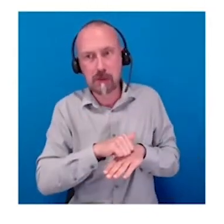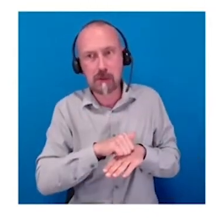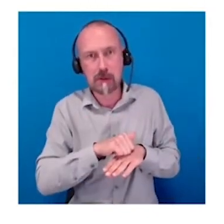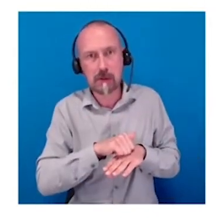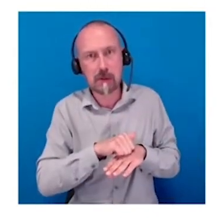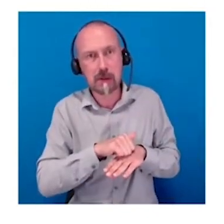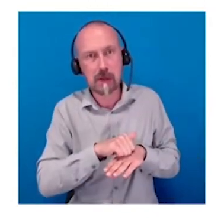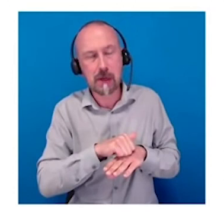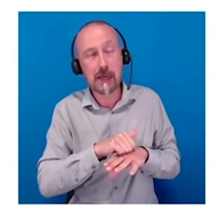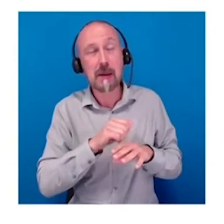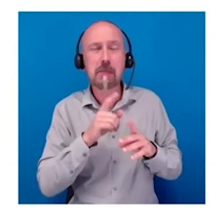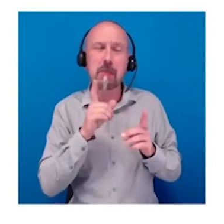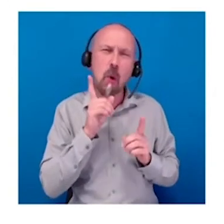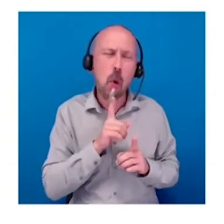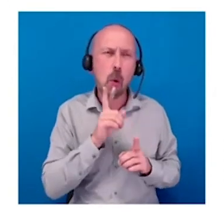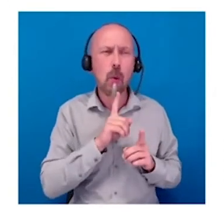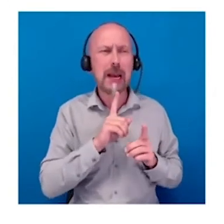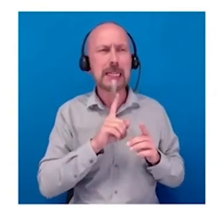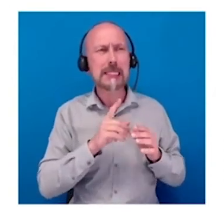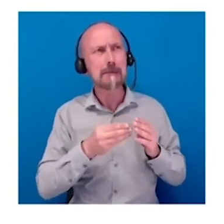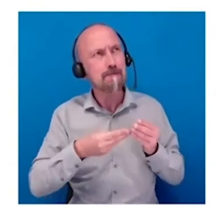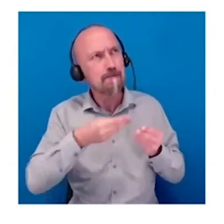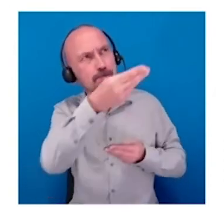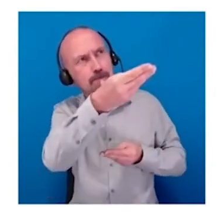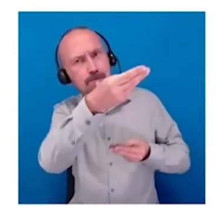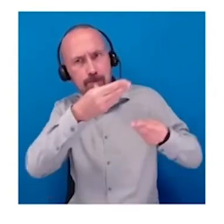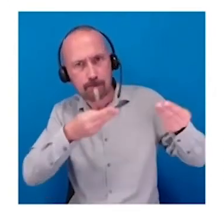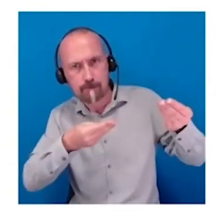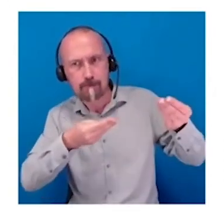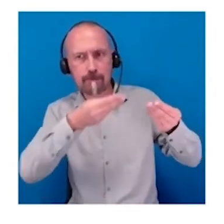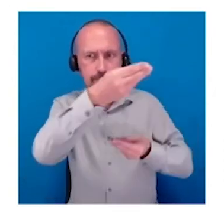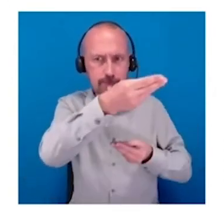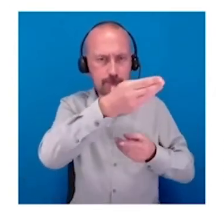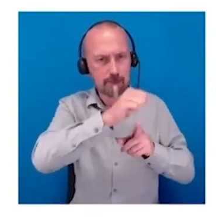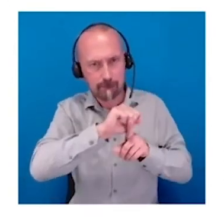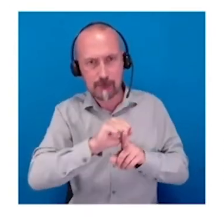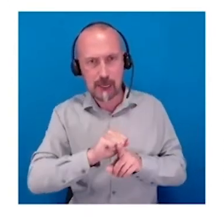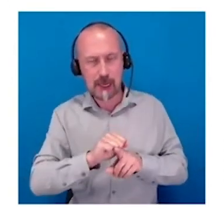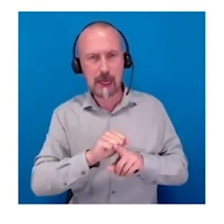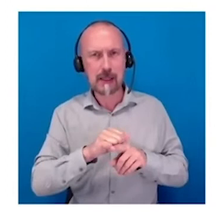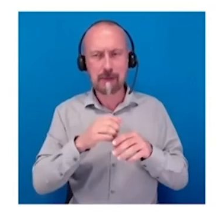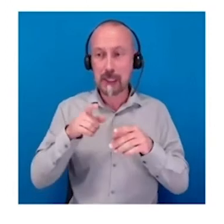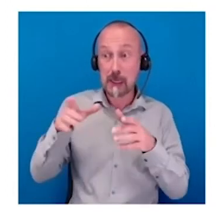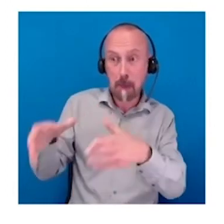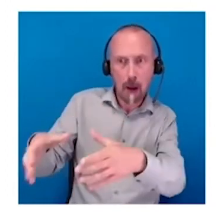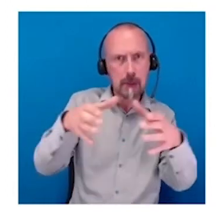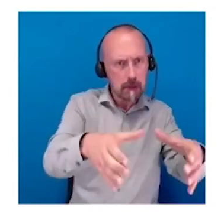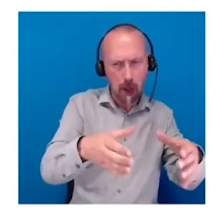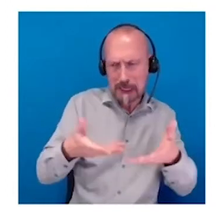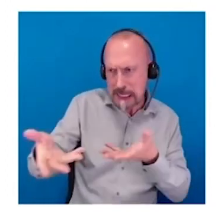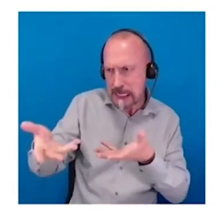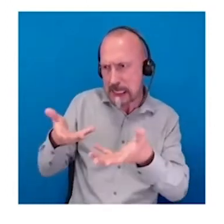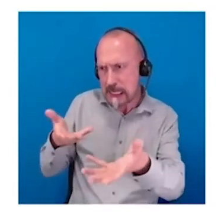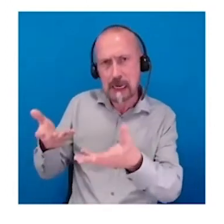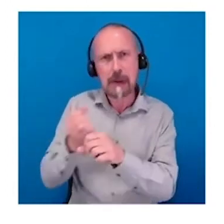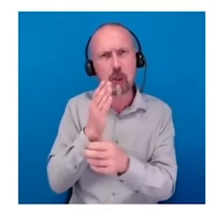departments, we're in an, you know, we negotiate with departments on a bilateral basis to make sure that they've got the right level of ambition in their